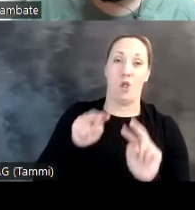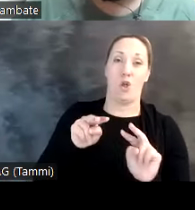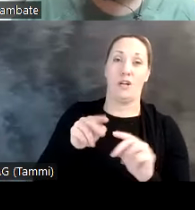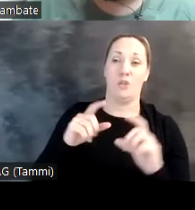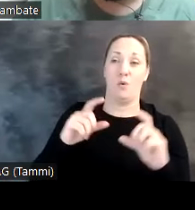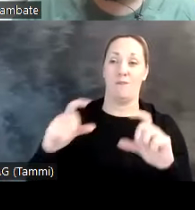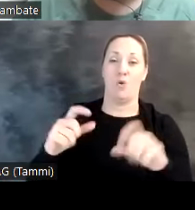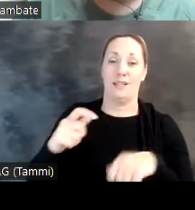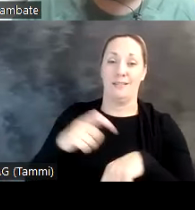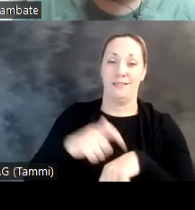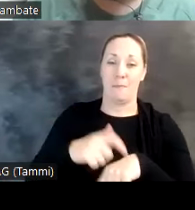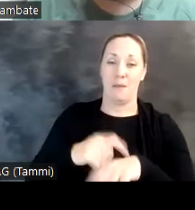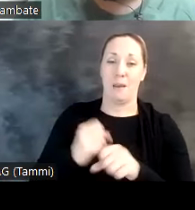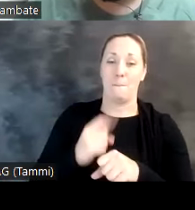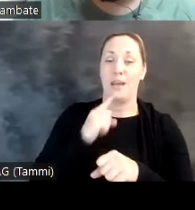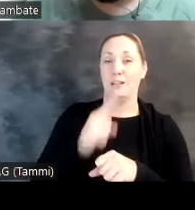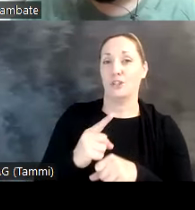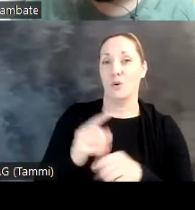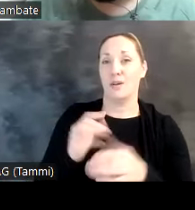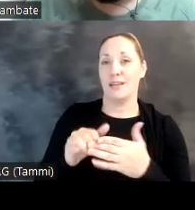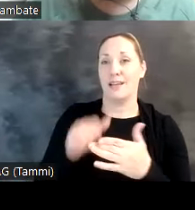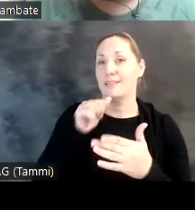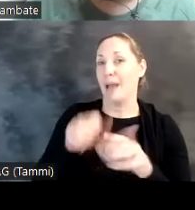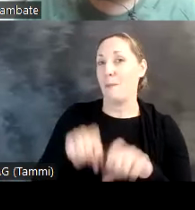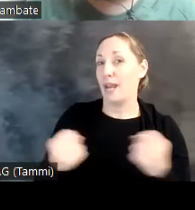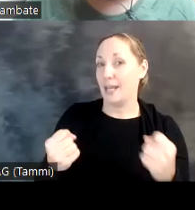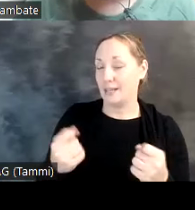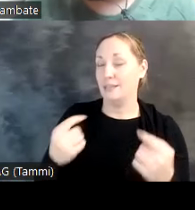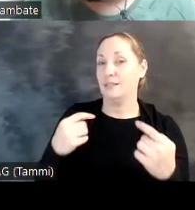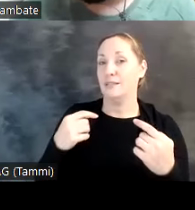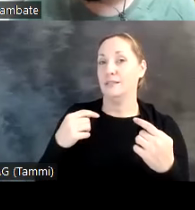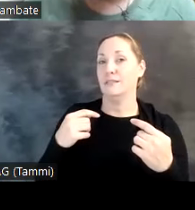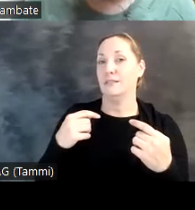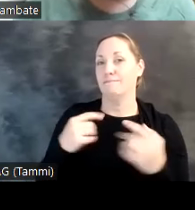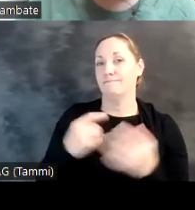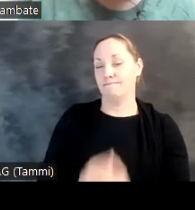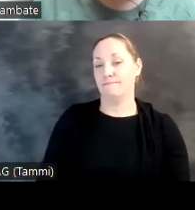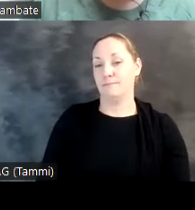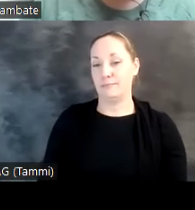and ensure that it is not breaking as your product is evolving.